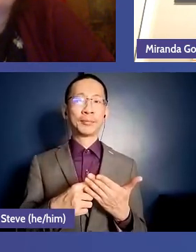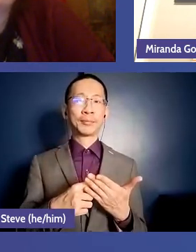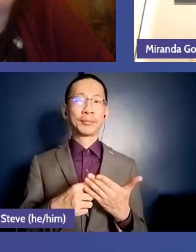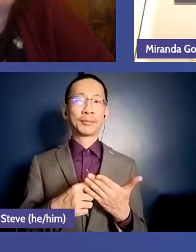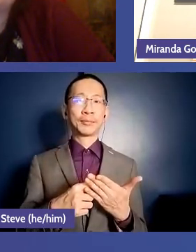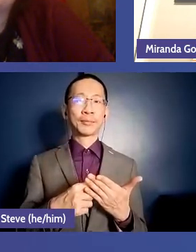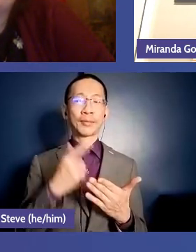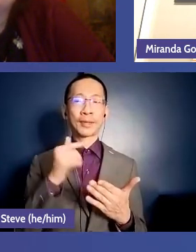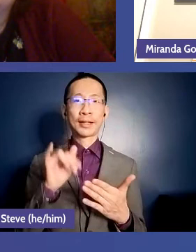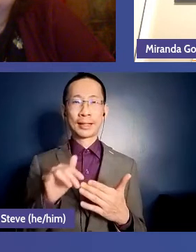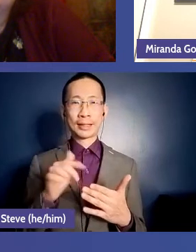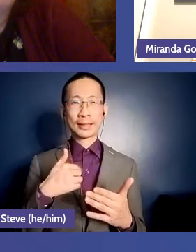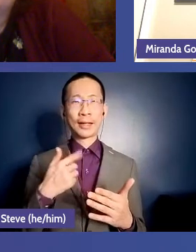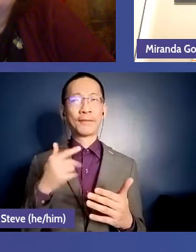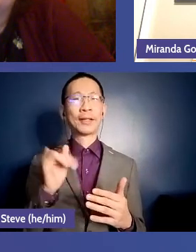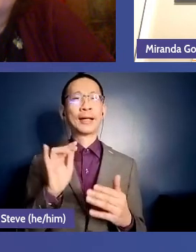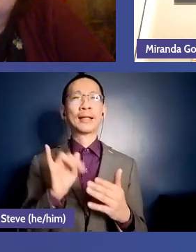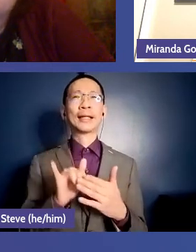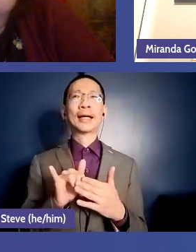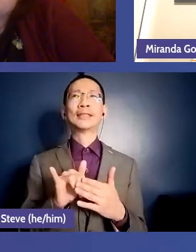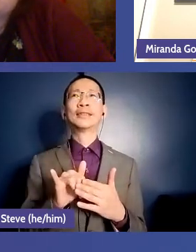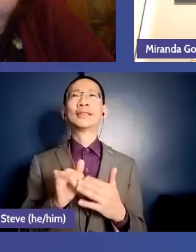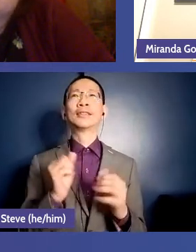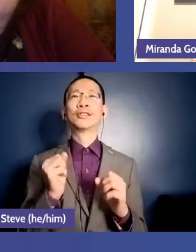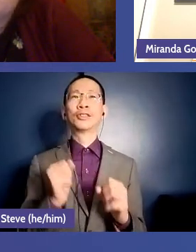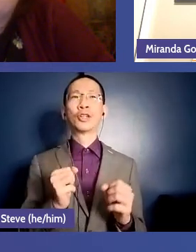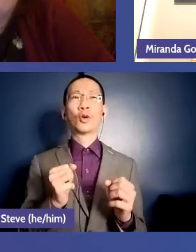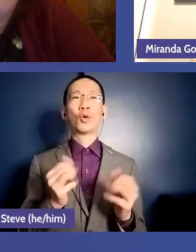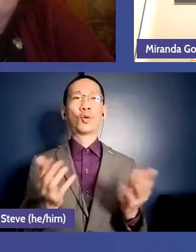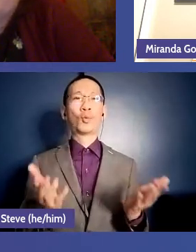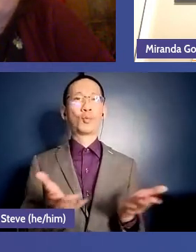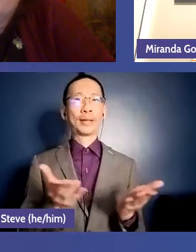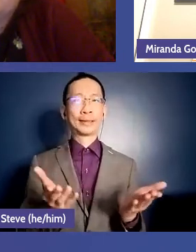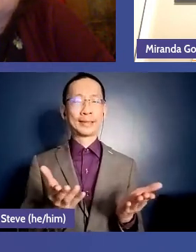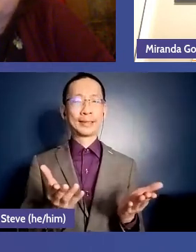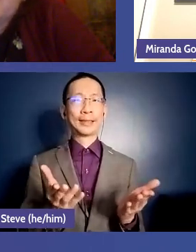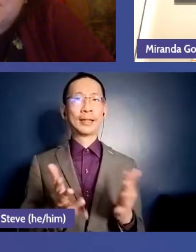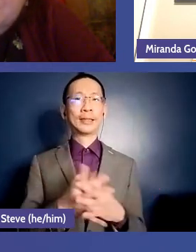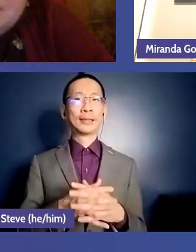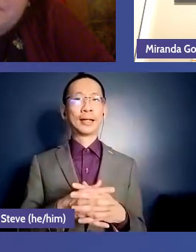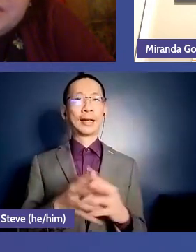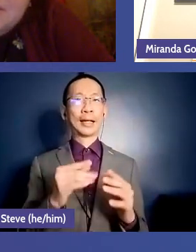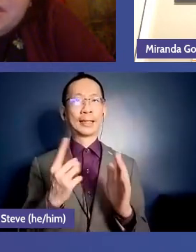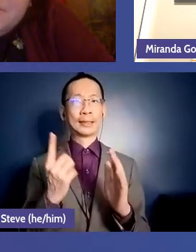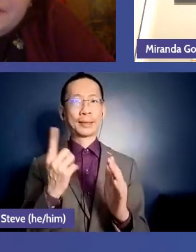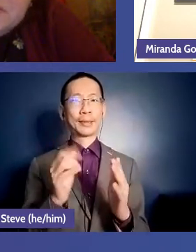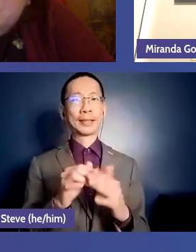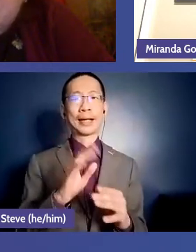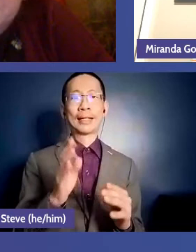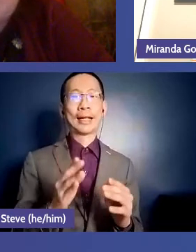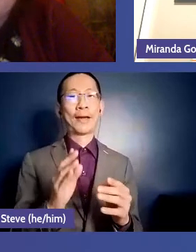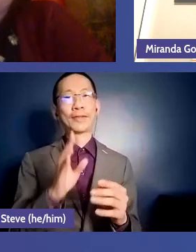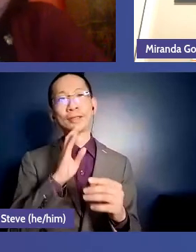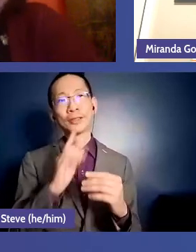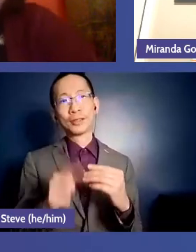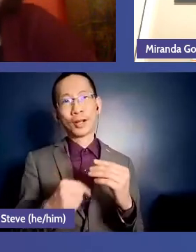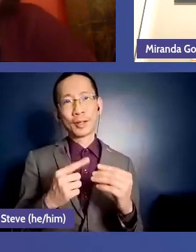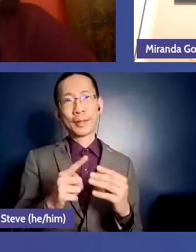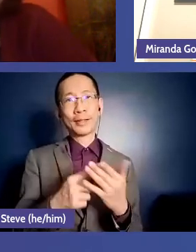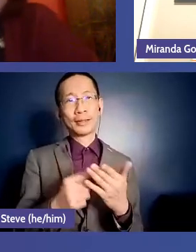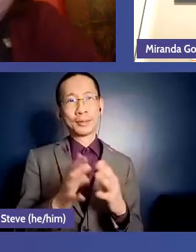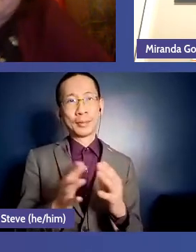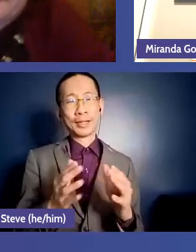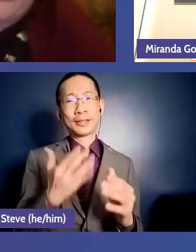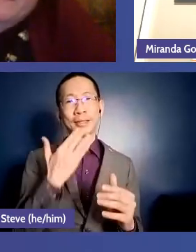I feel like that's so present and something that just never gets talked about. So just thank you for sharing